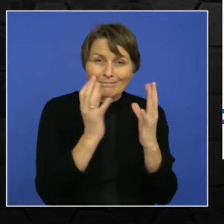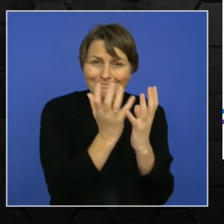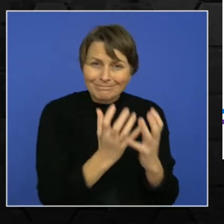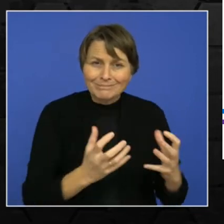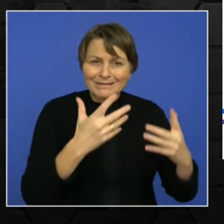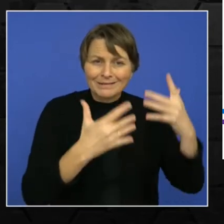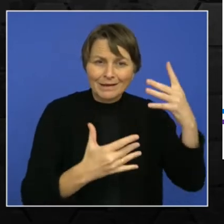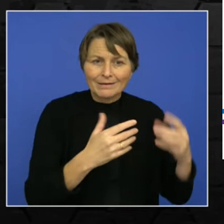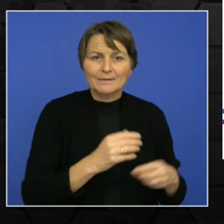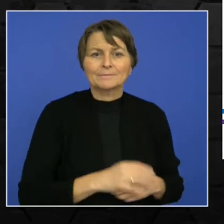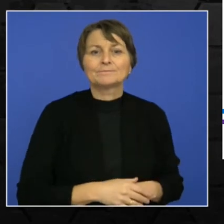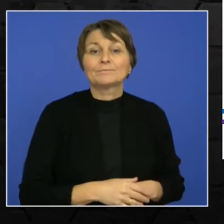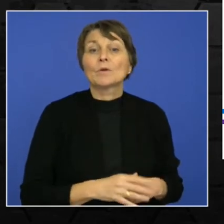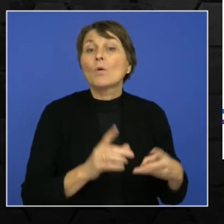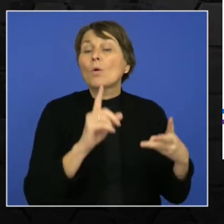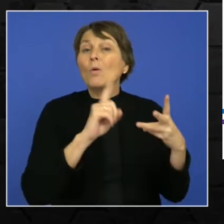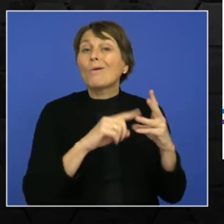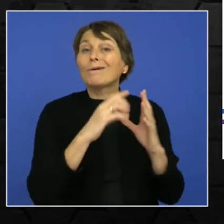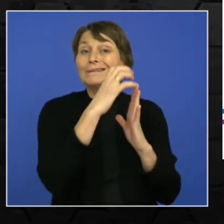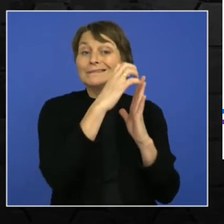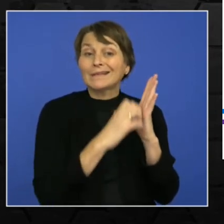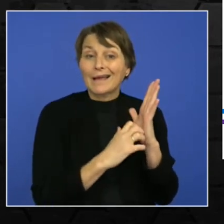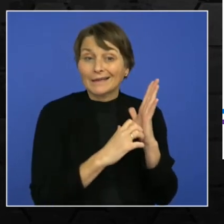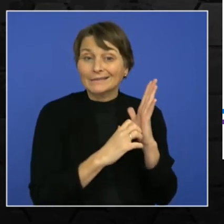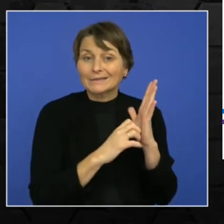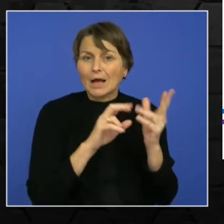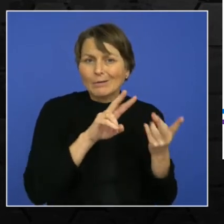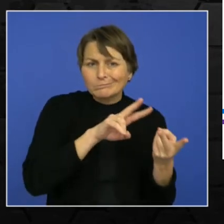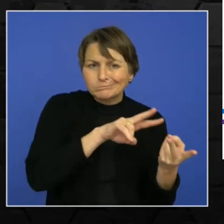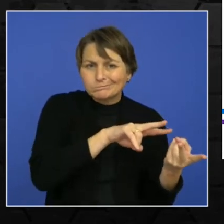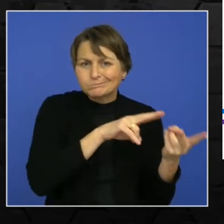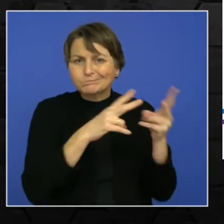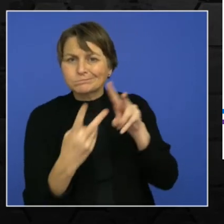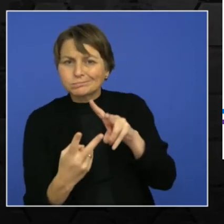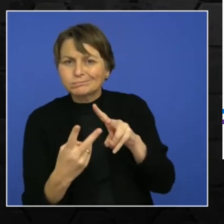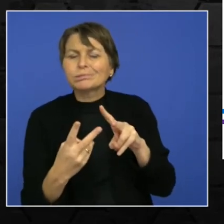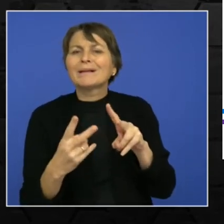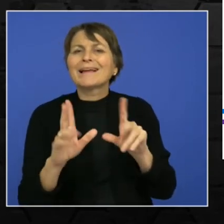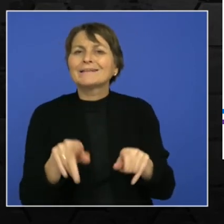features. This comes under the domain of feature engineering, by the way.